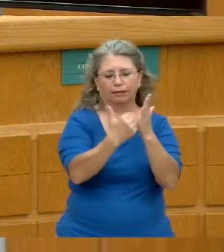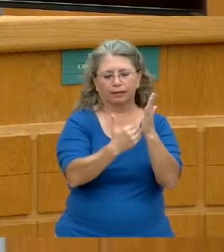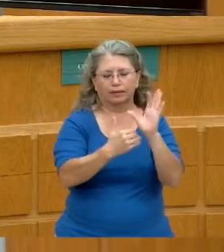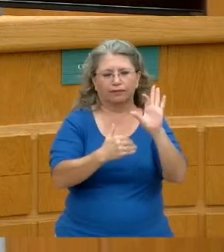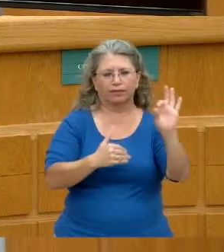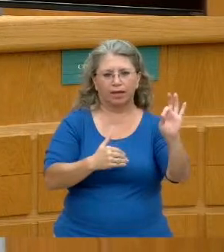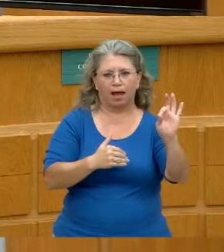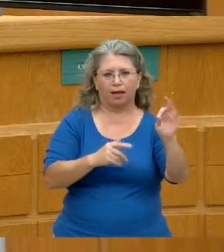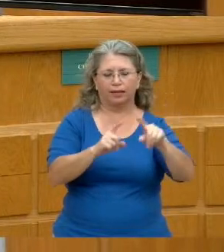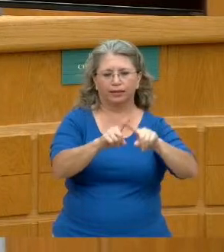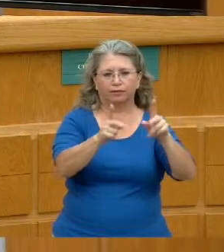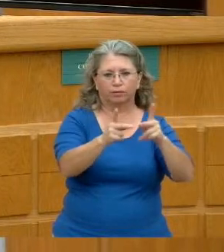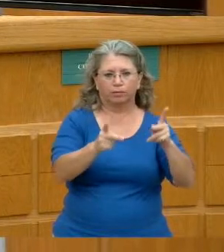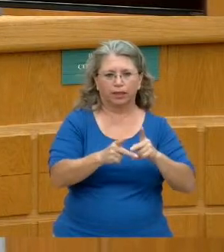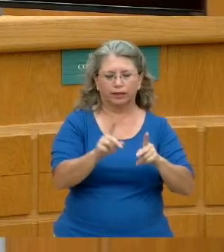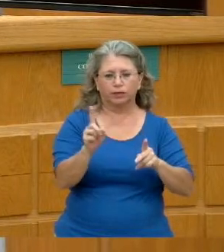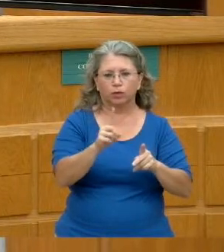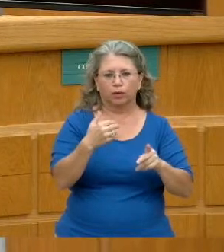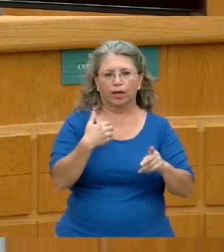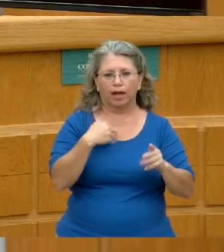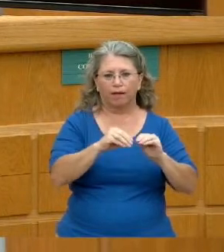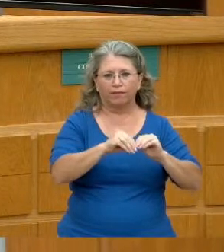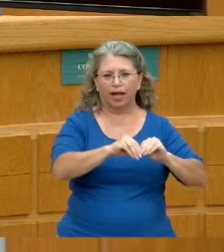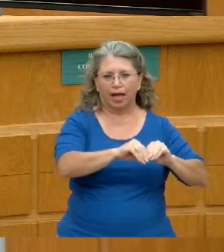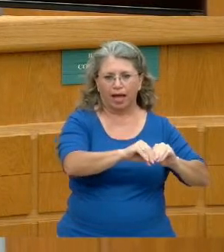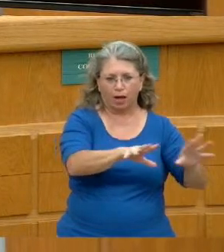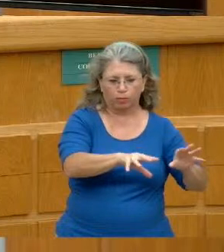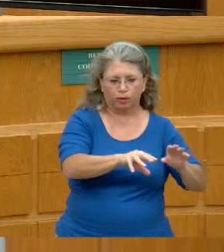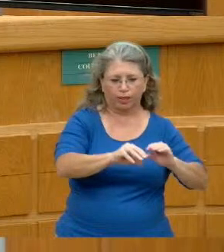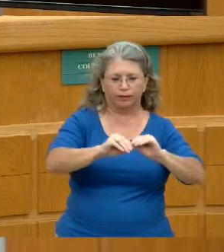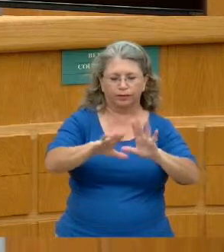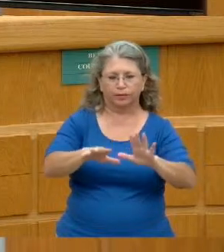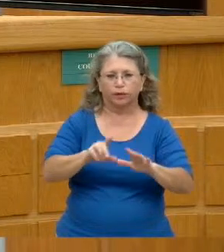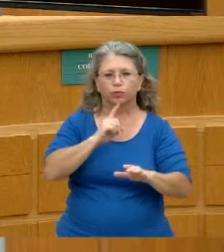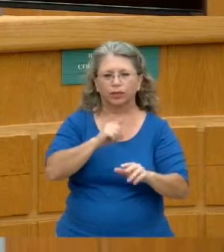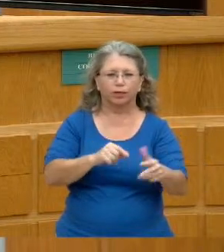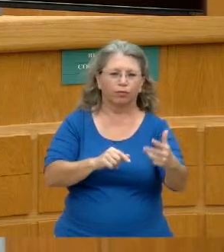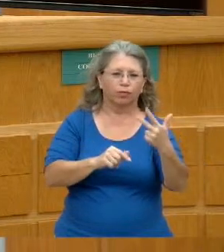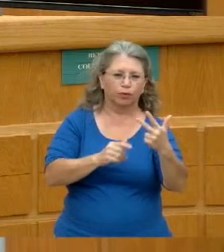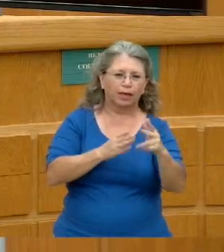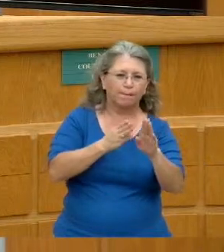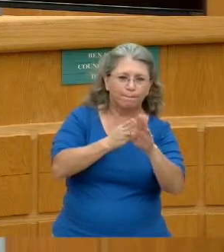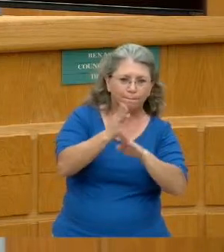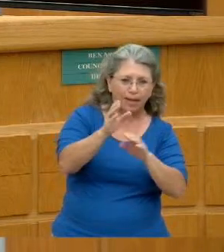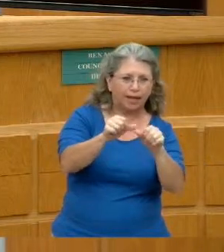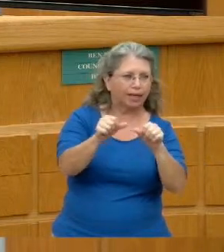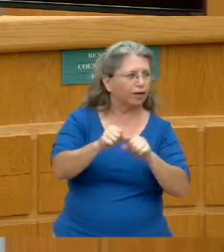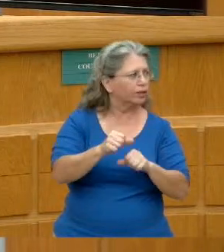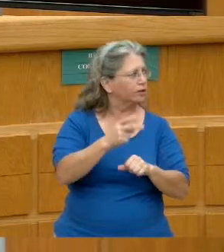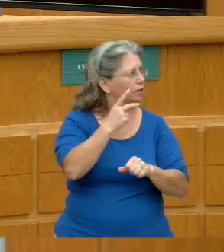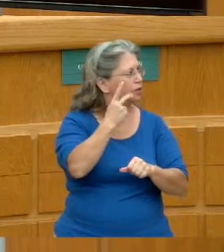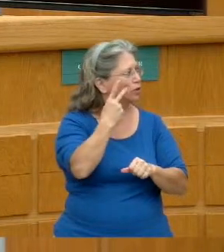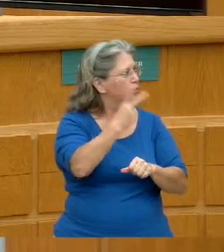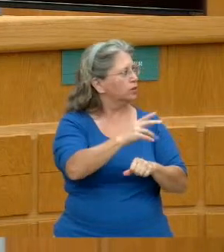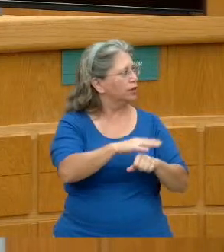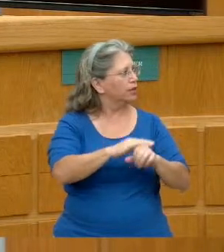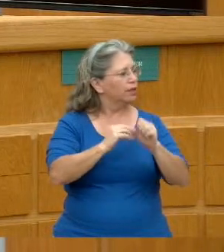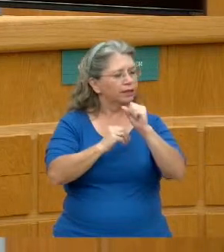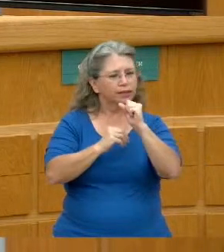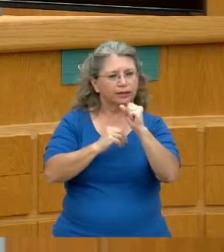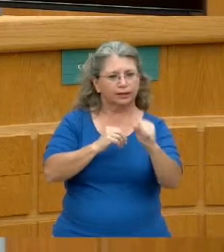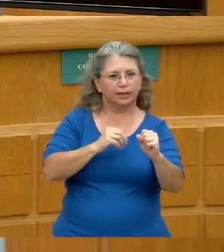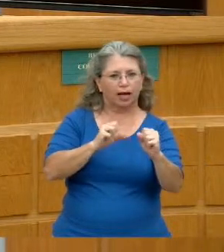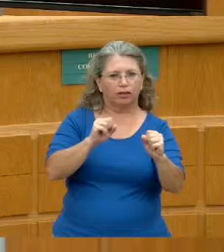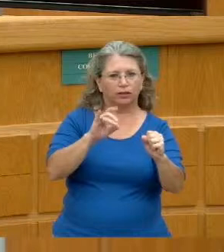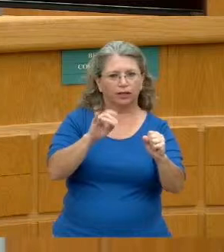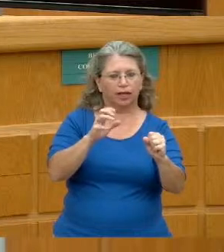city or the county. And there's really 3 main areas. And so down here on the south side, there's 4